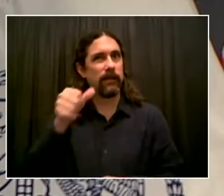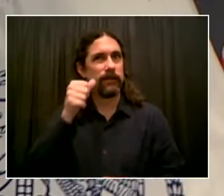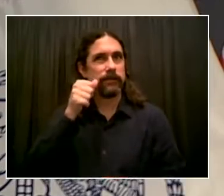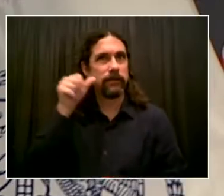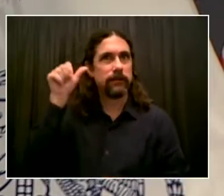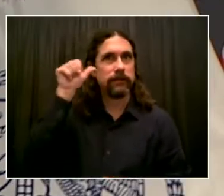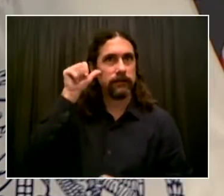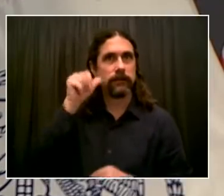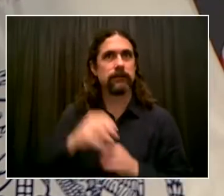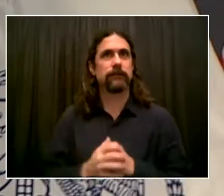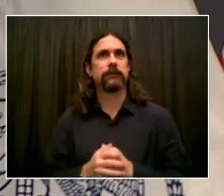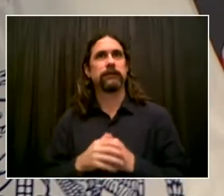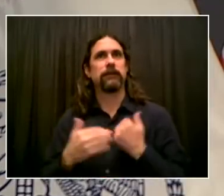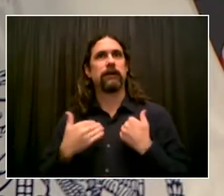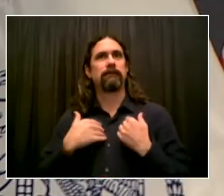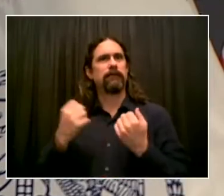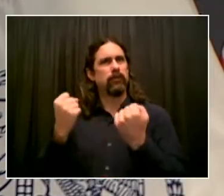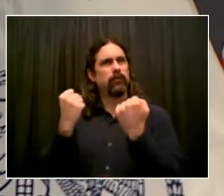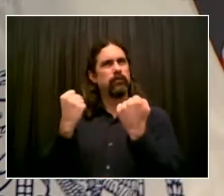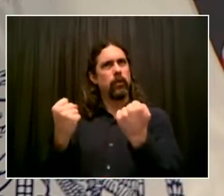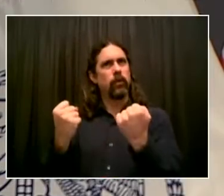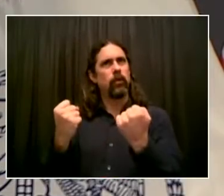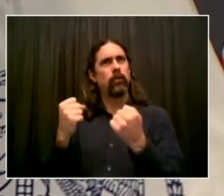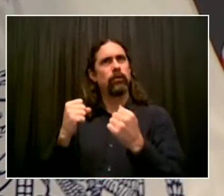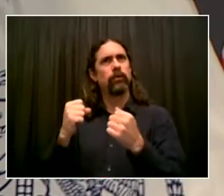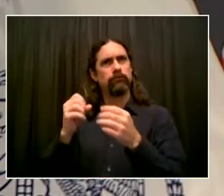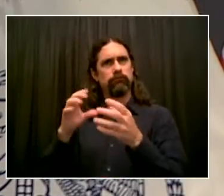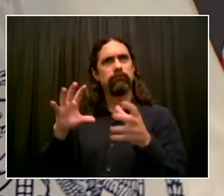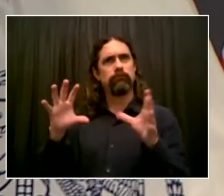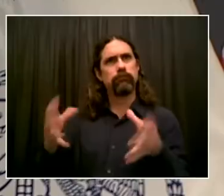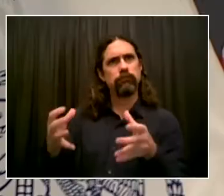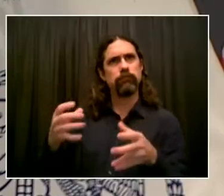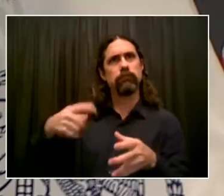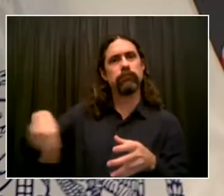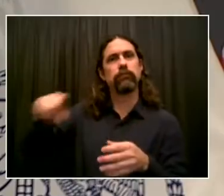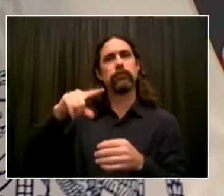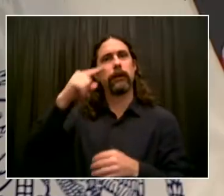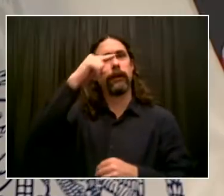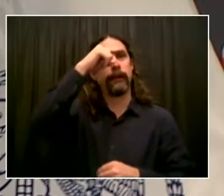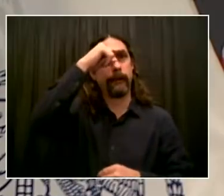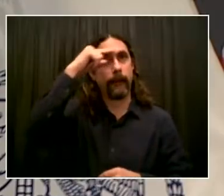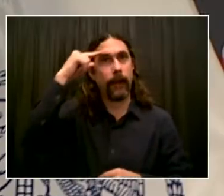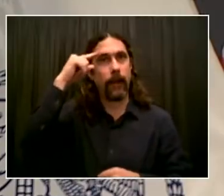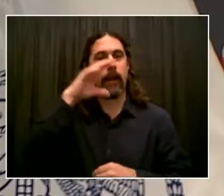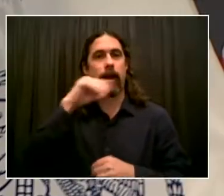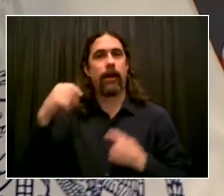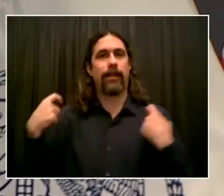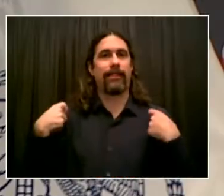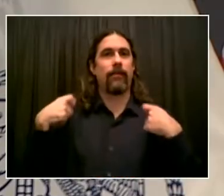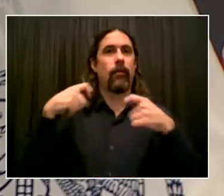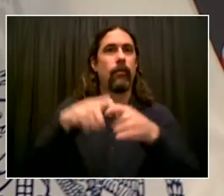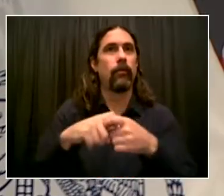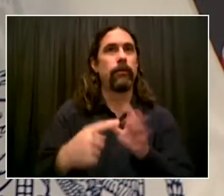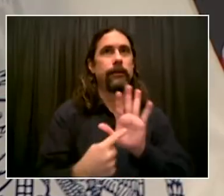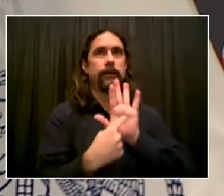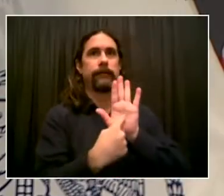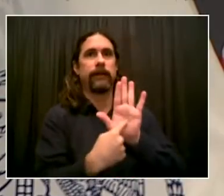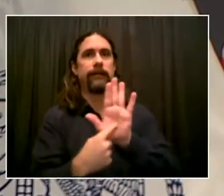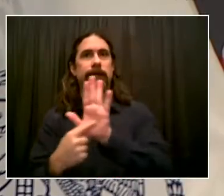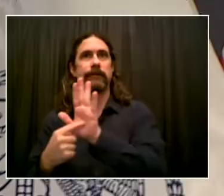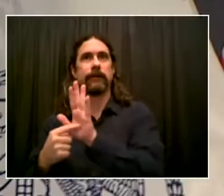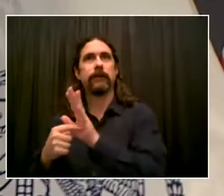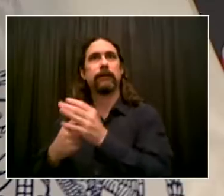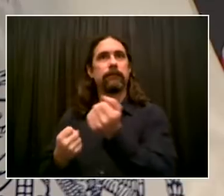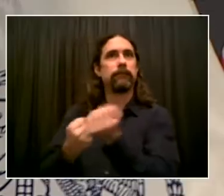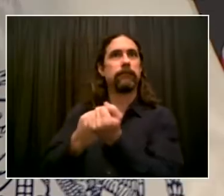This mattered. We need these healthcare innovations. We need these jobs. We need this future. We need the blood supply. They were there. The BLA caucus